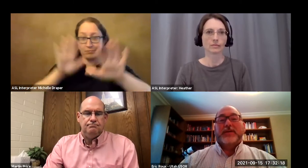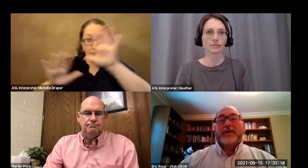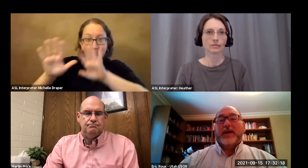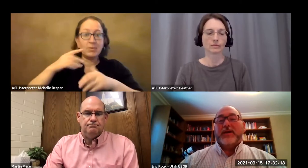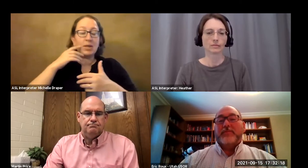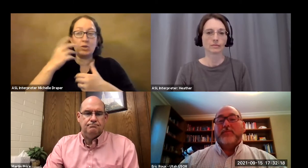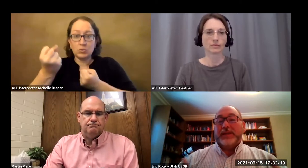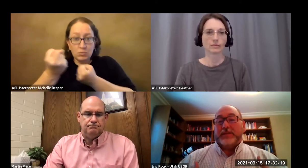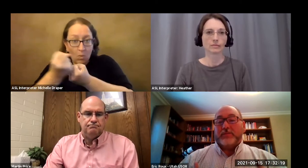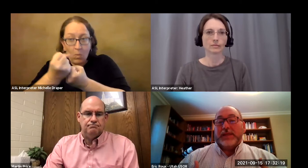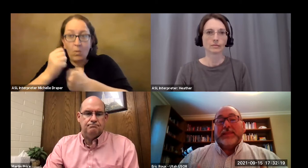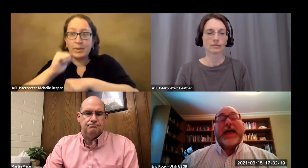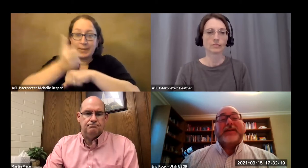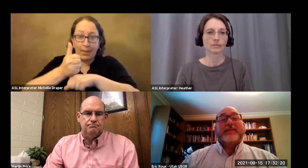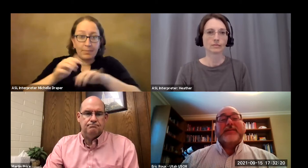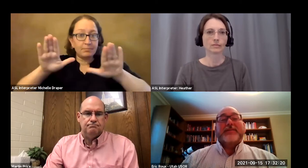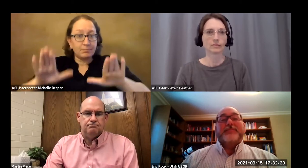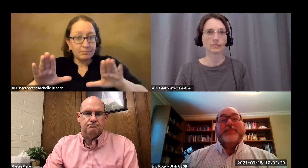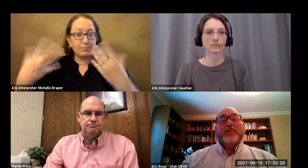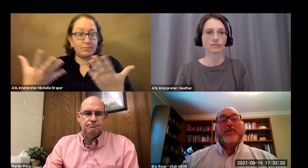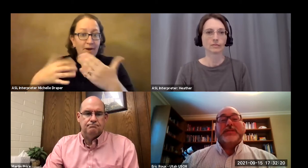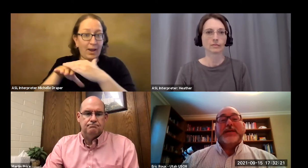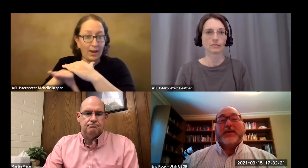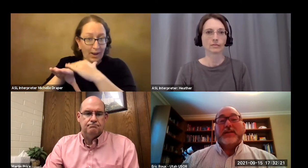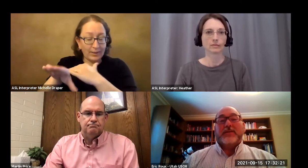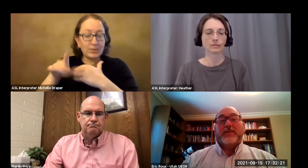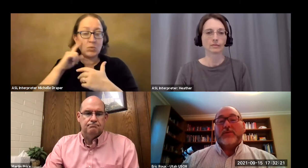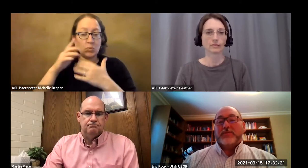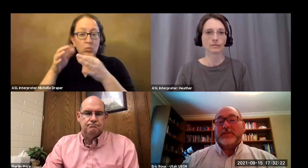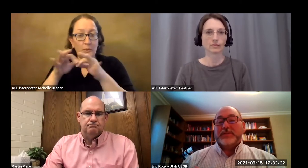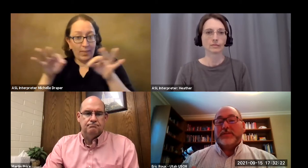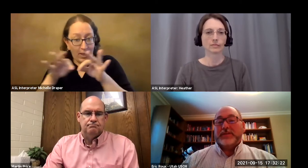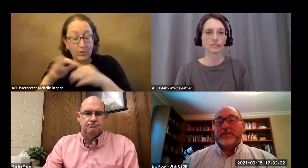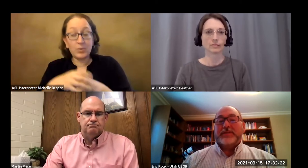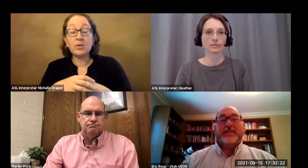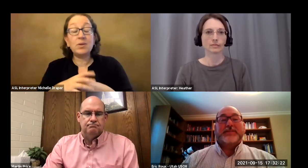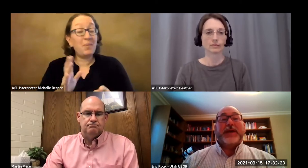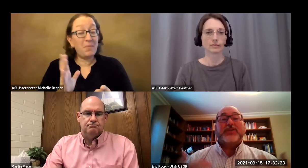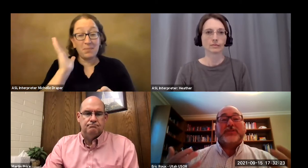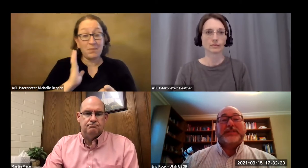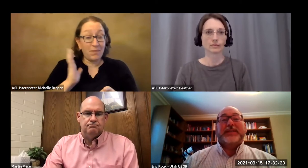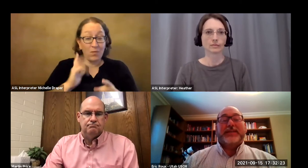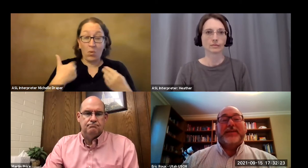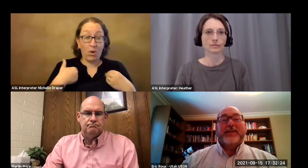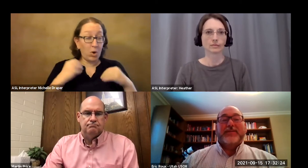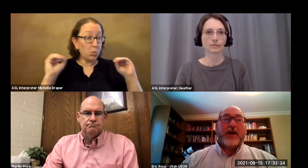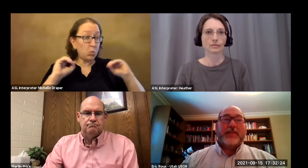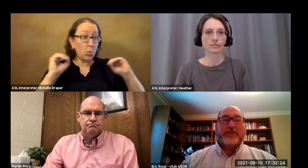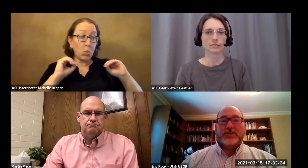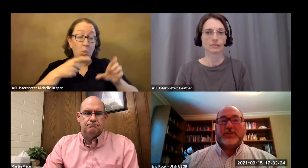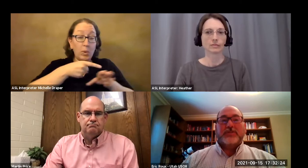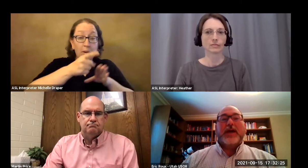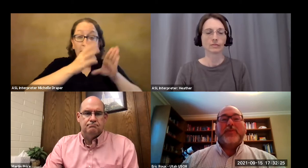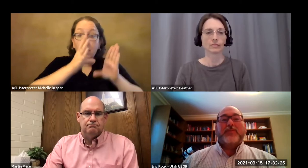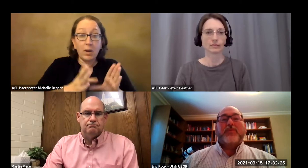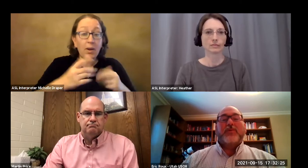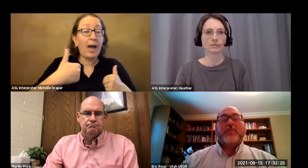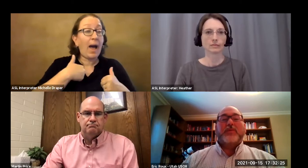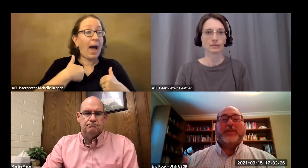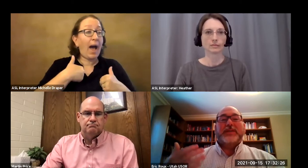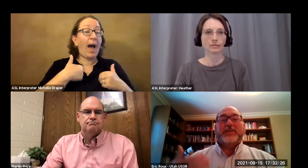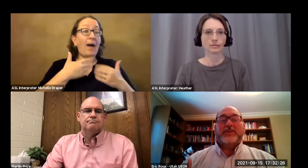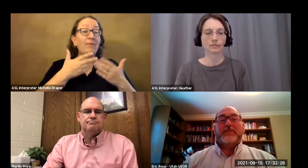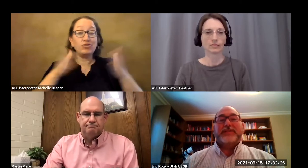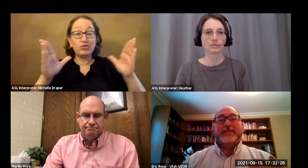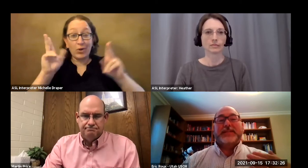supported. We lacked the personnel or the specialty knowledge to do that before,